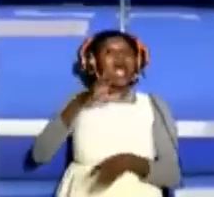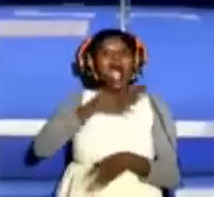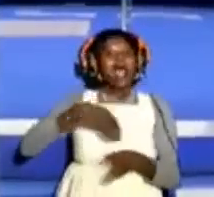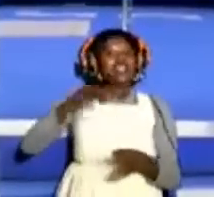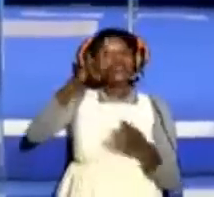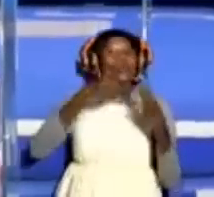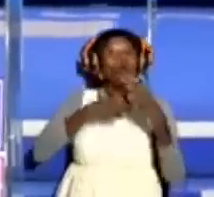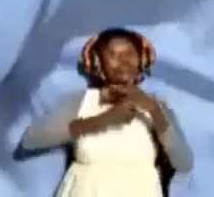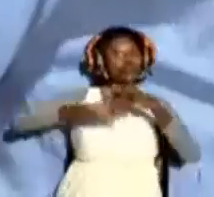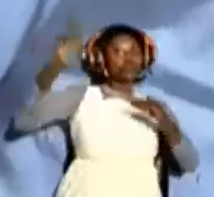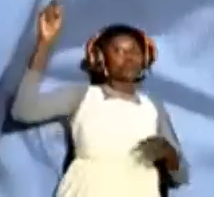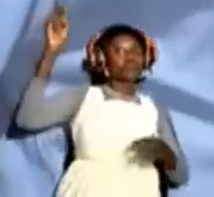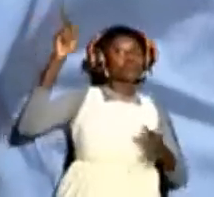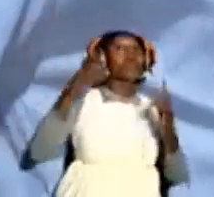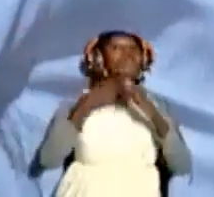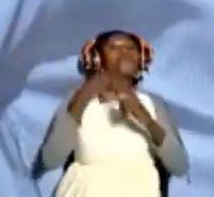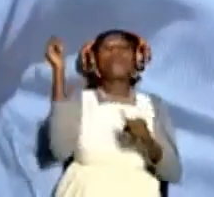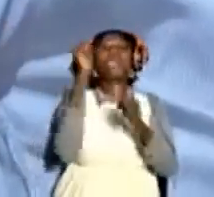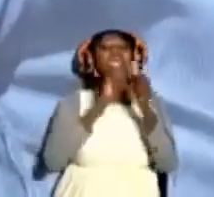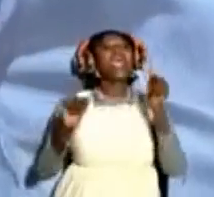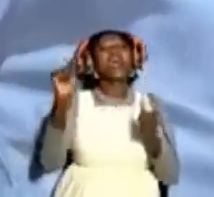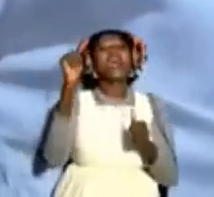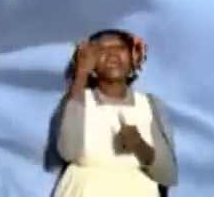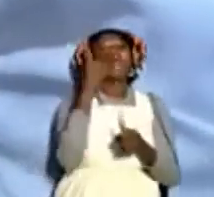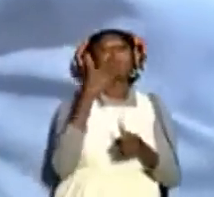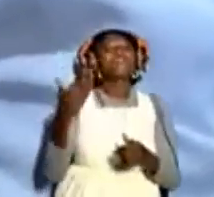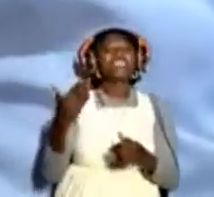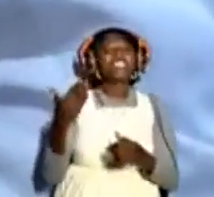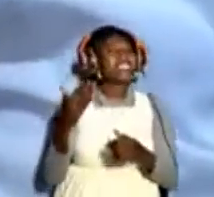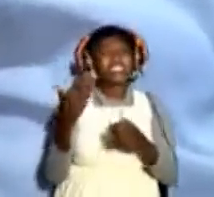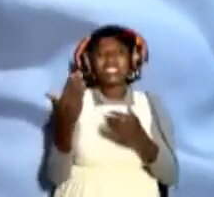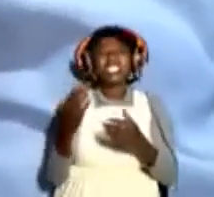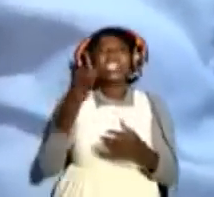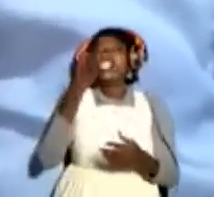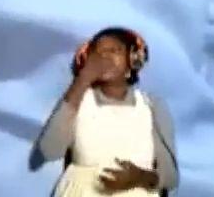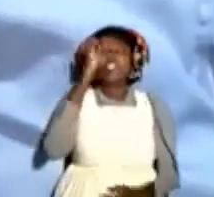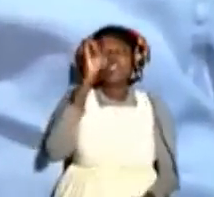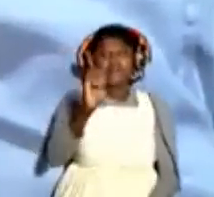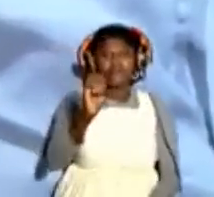flee from every what? Appearance.